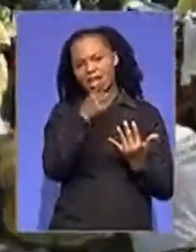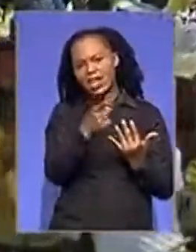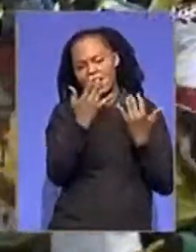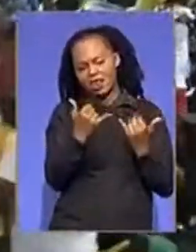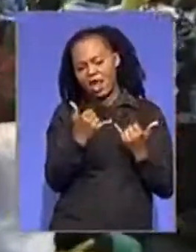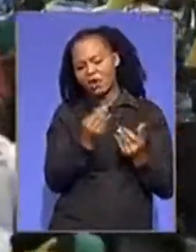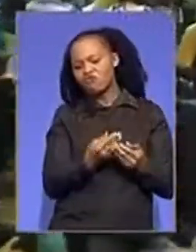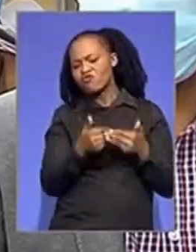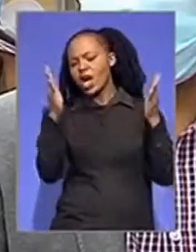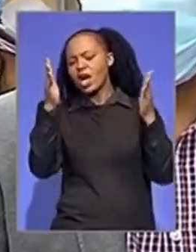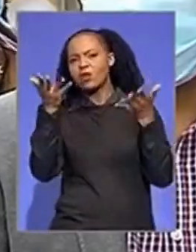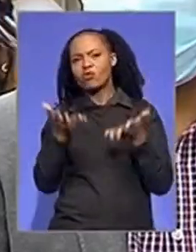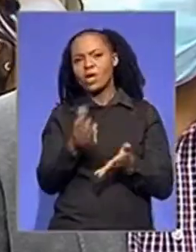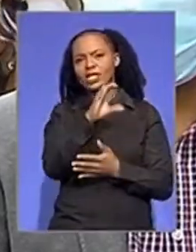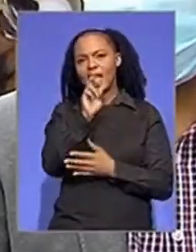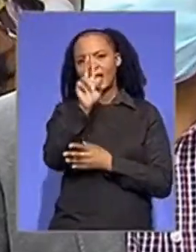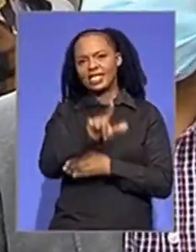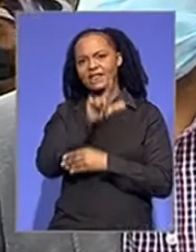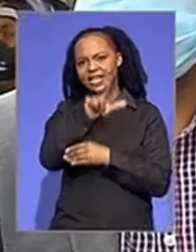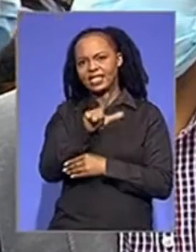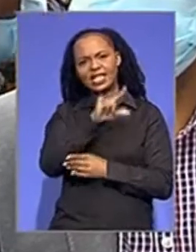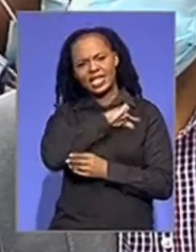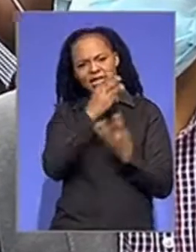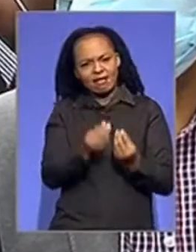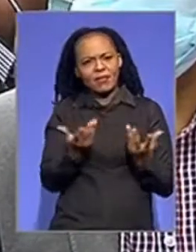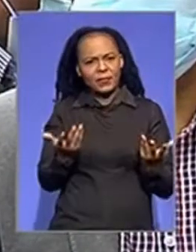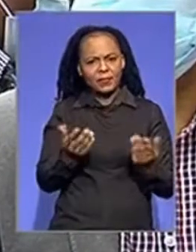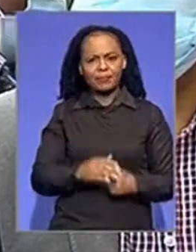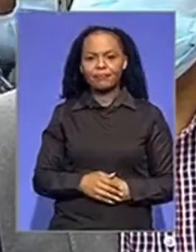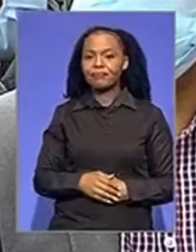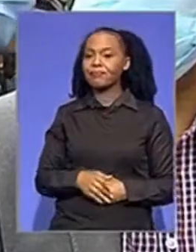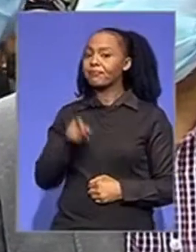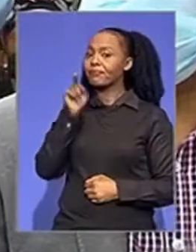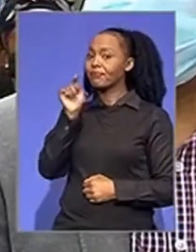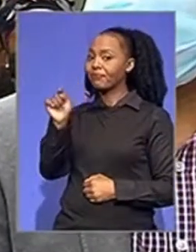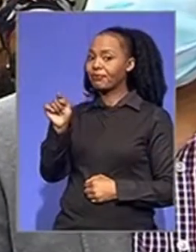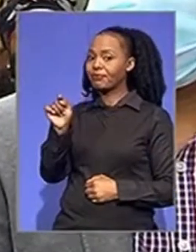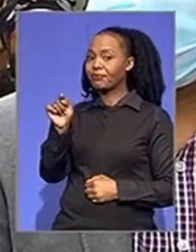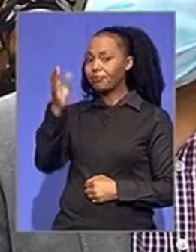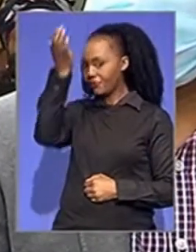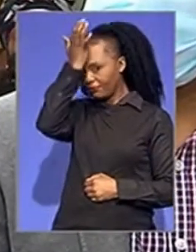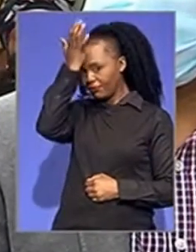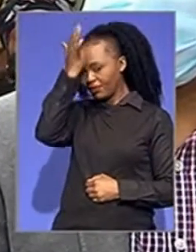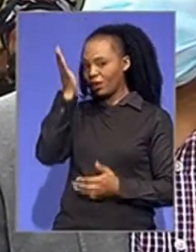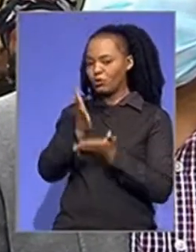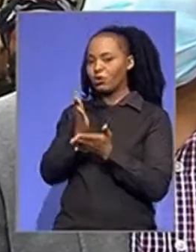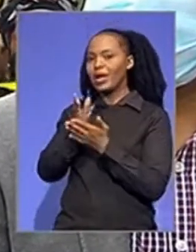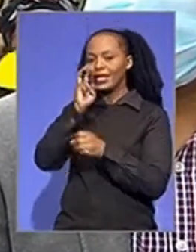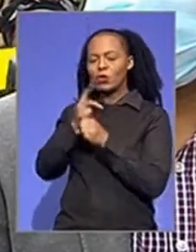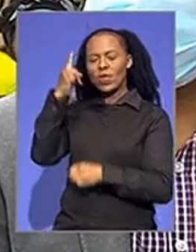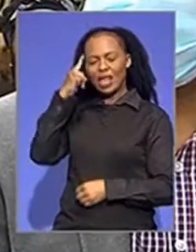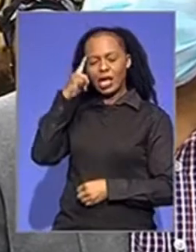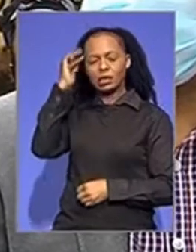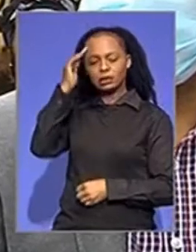la CR17. This is a matter that I am sure he is going to give much more thought to,